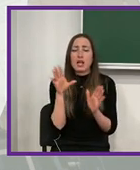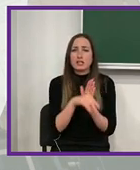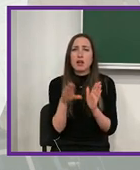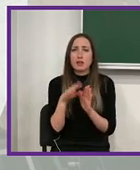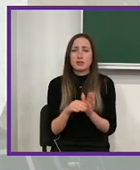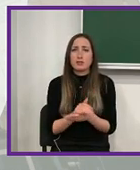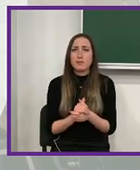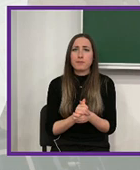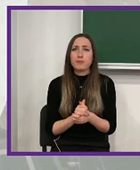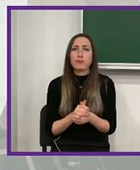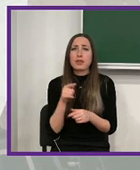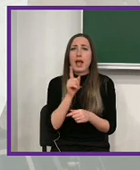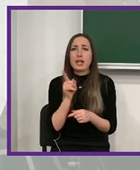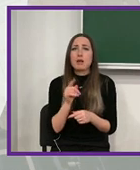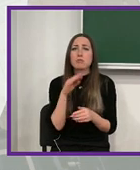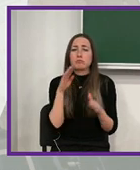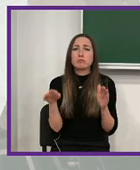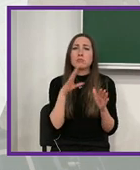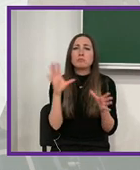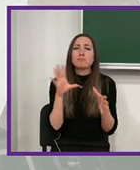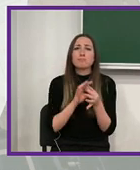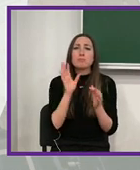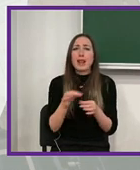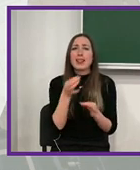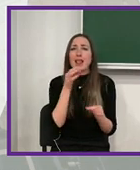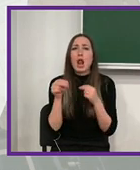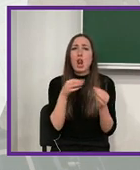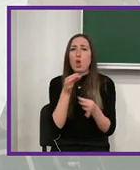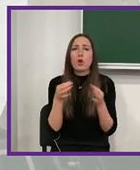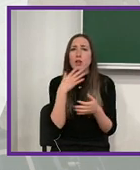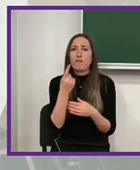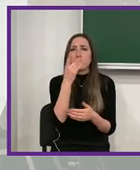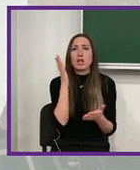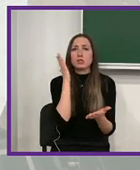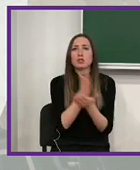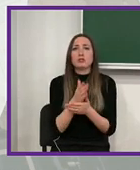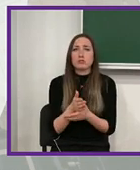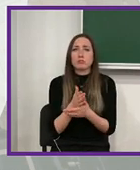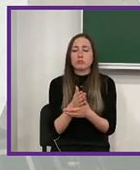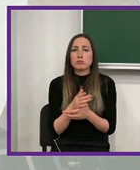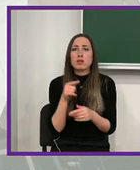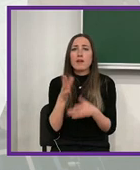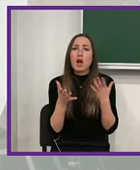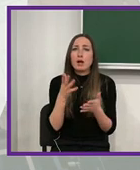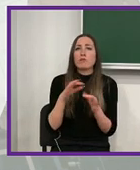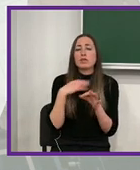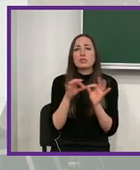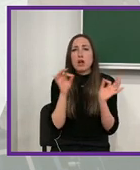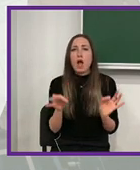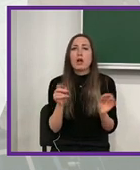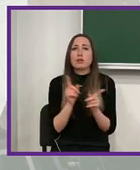dialogue. It shouldn't be just one-way street. You have to start somewhere. So obviously, the communication from your side is important,